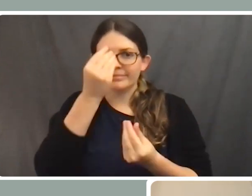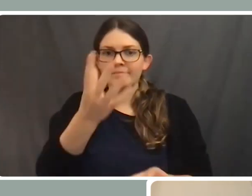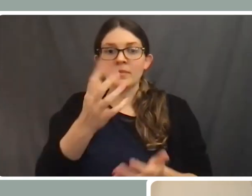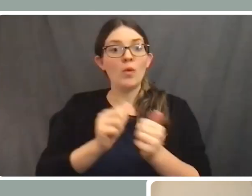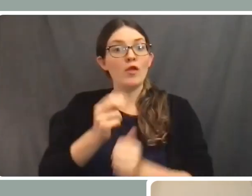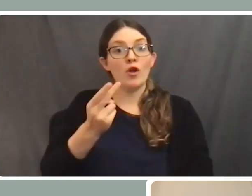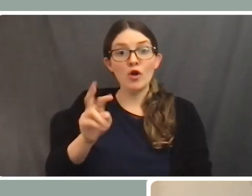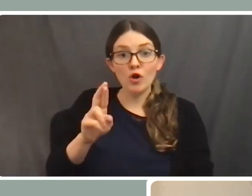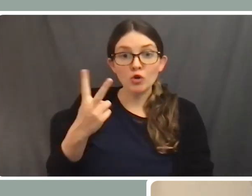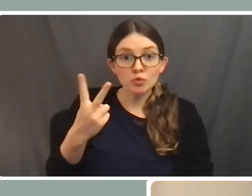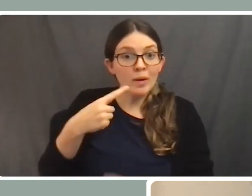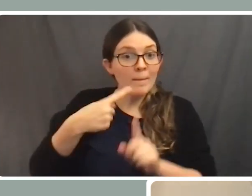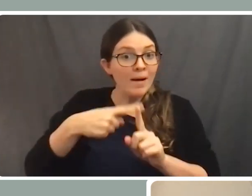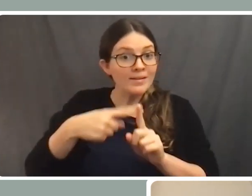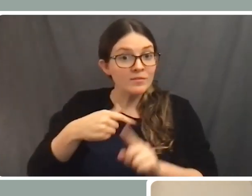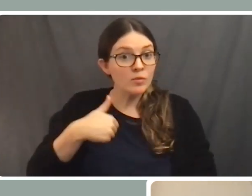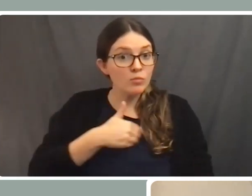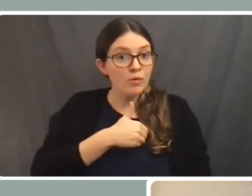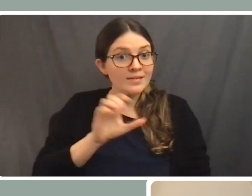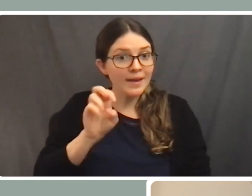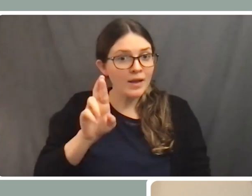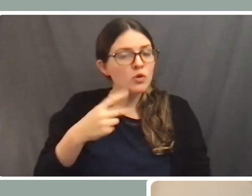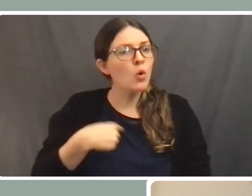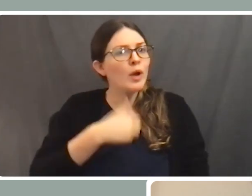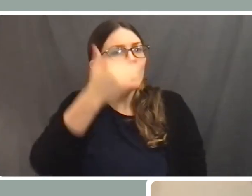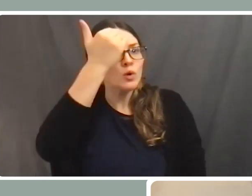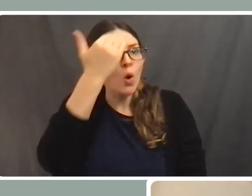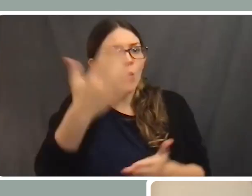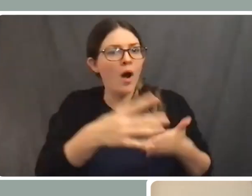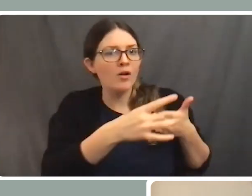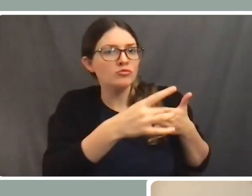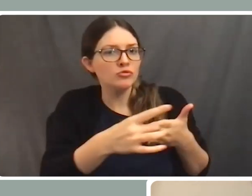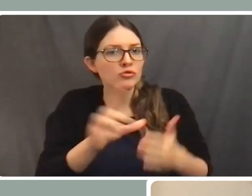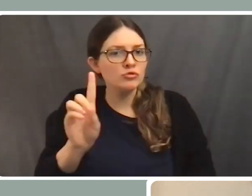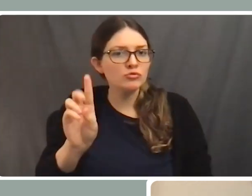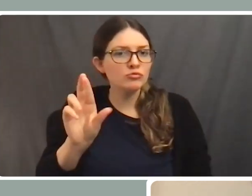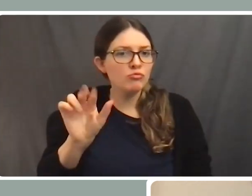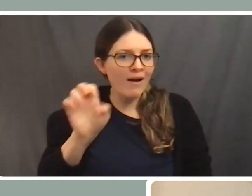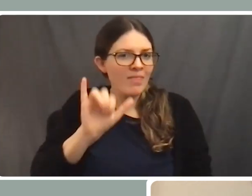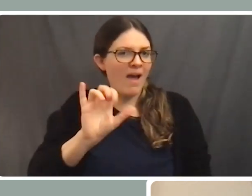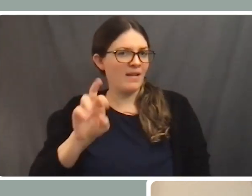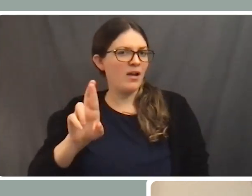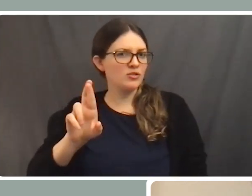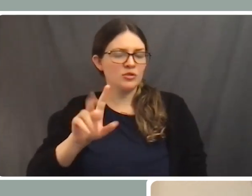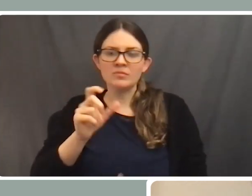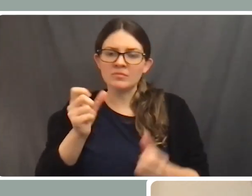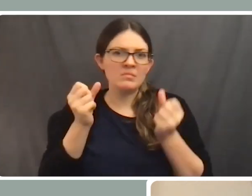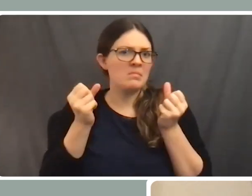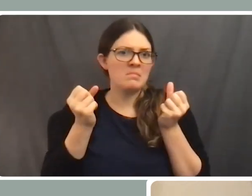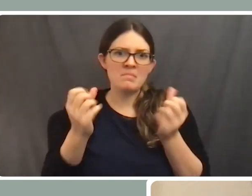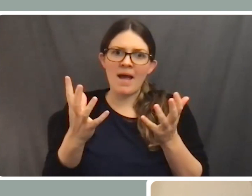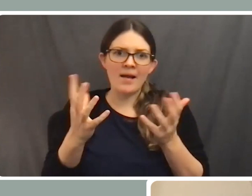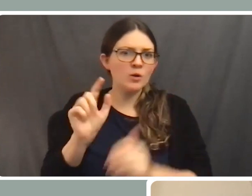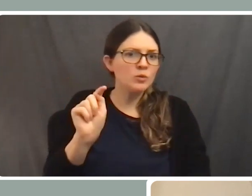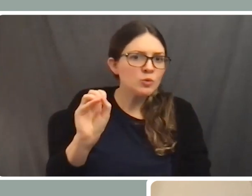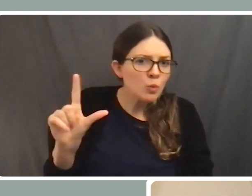have such a good understanding of what drives these cancers. And we have so many, and it's really ever growing